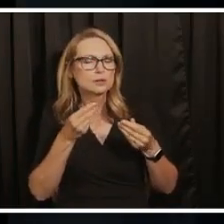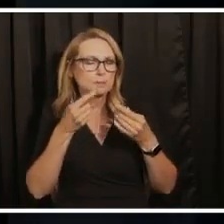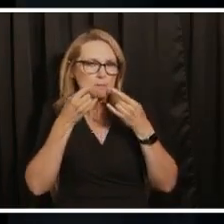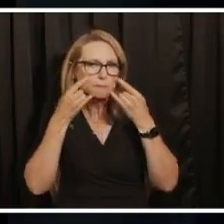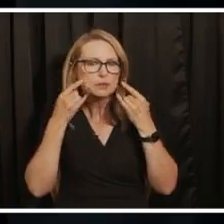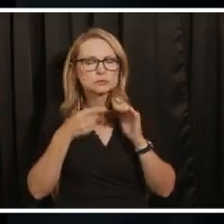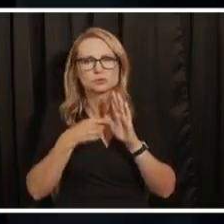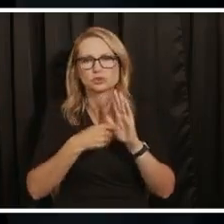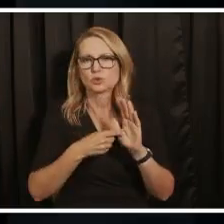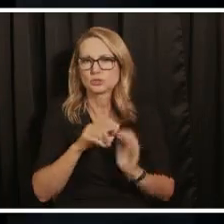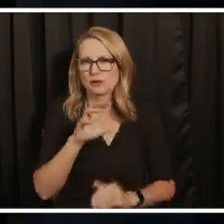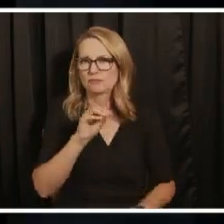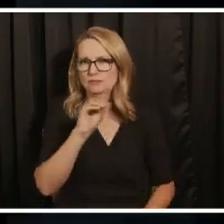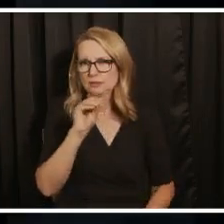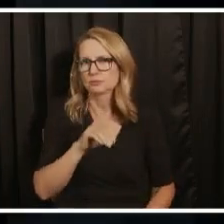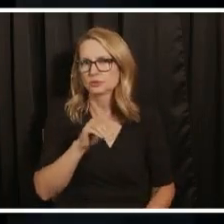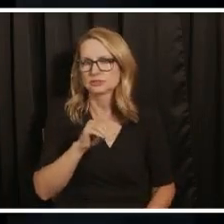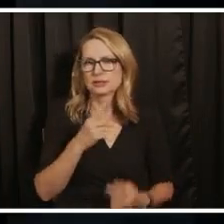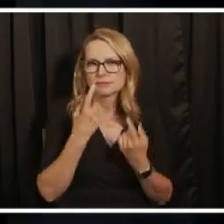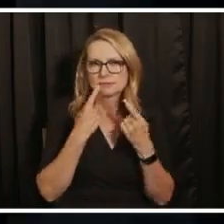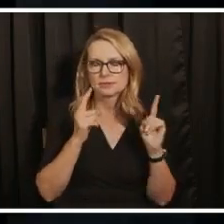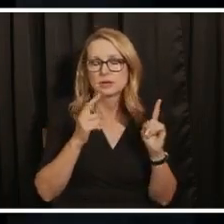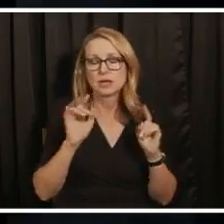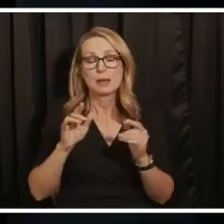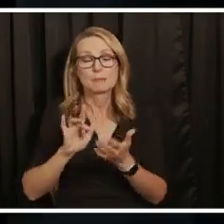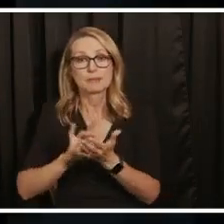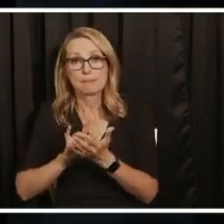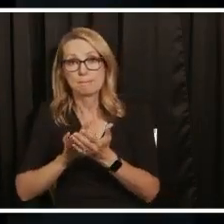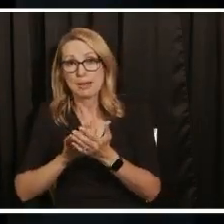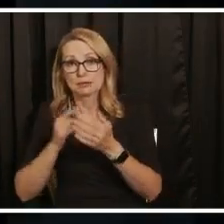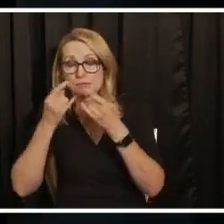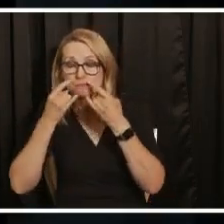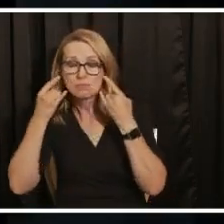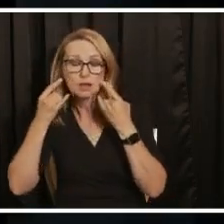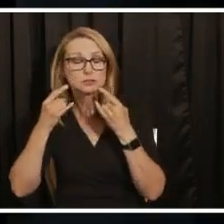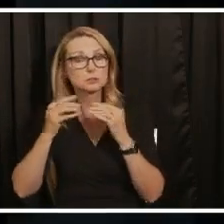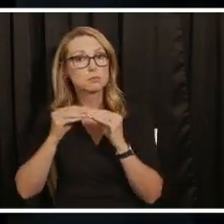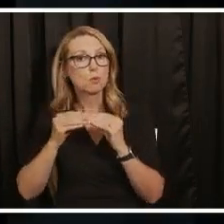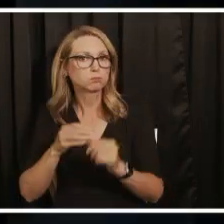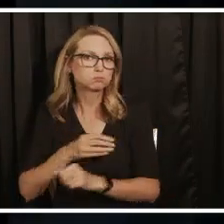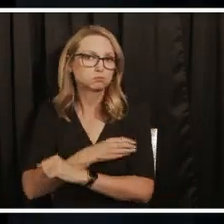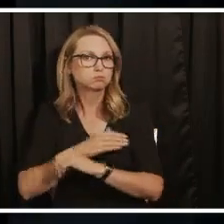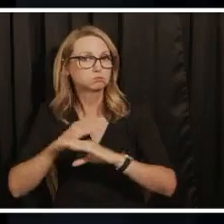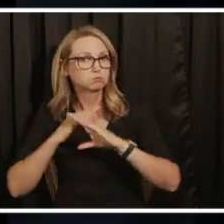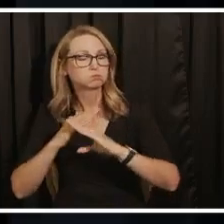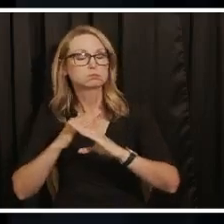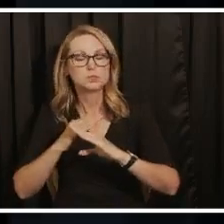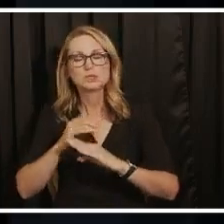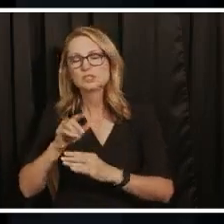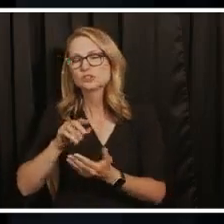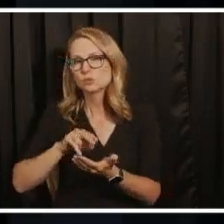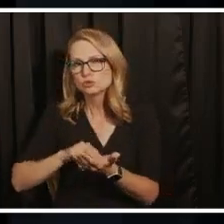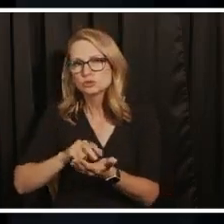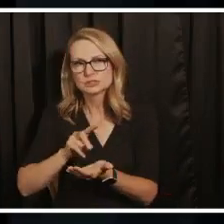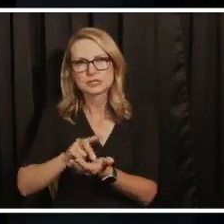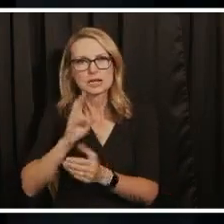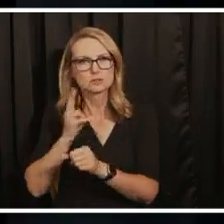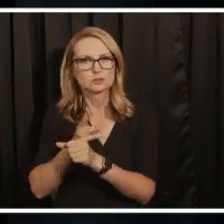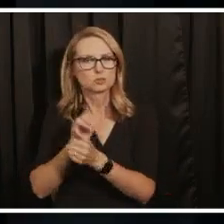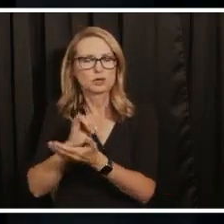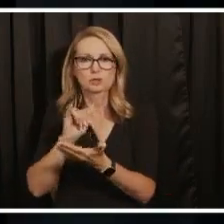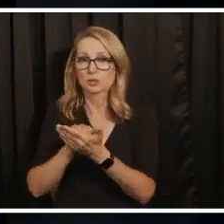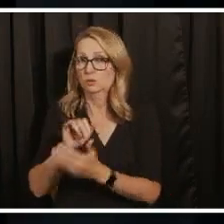spread of the virus. The medical masks are much higher. Nurses and doctors wear them on COVID wards and rarely contract